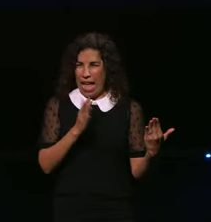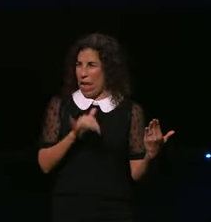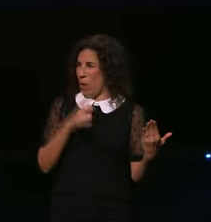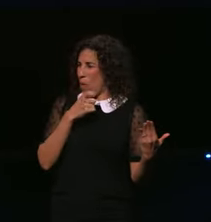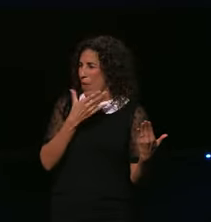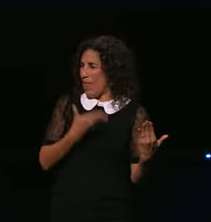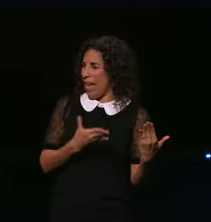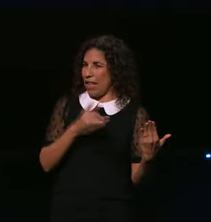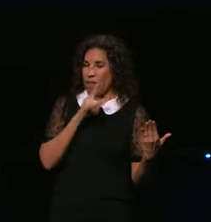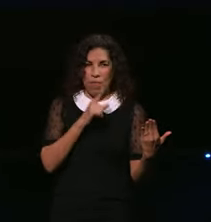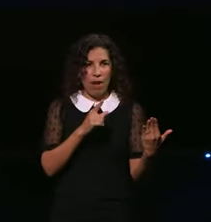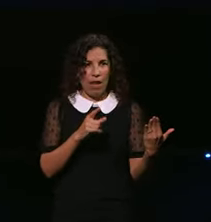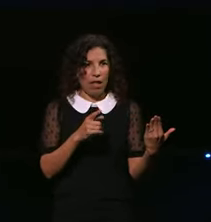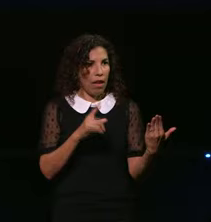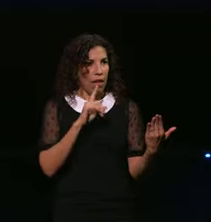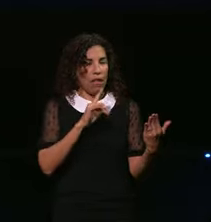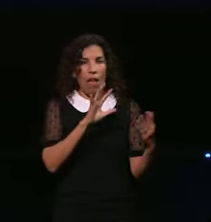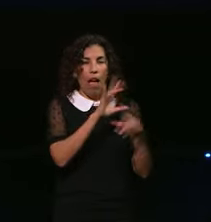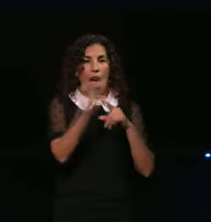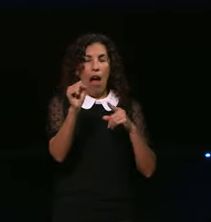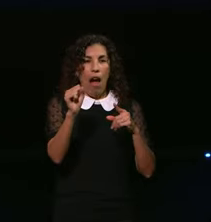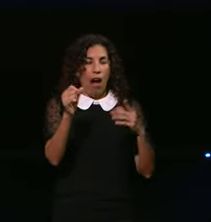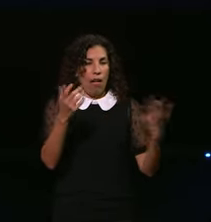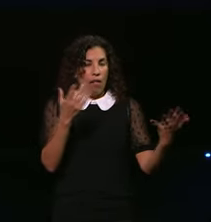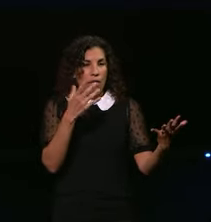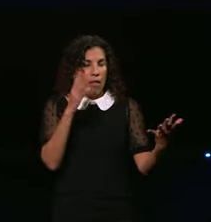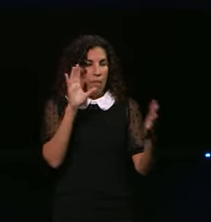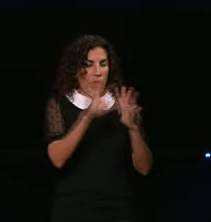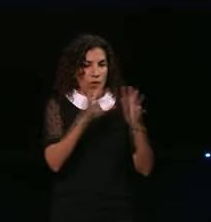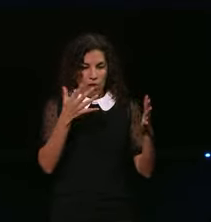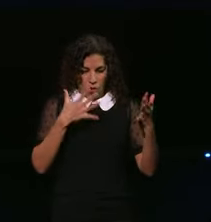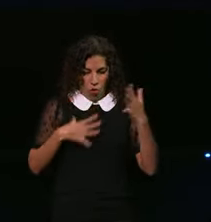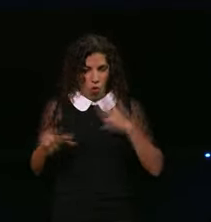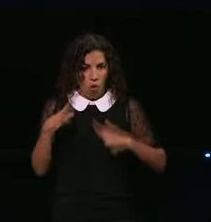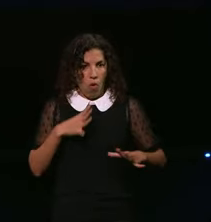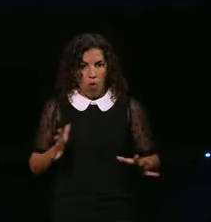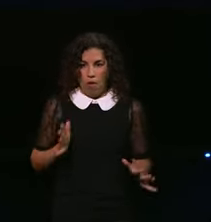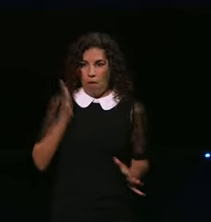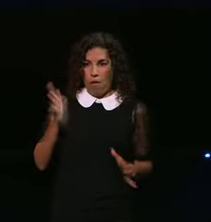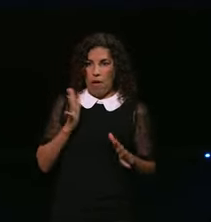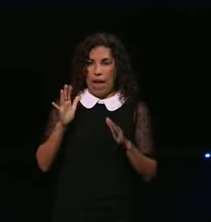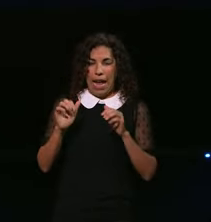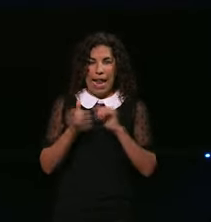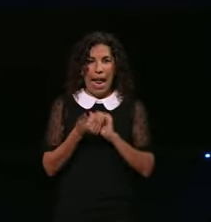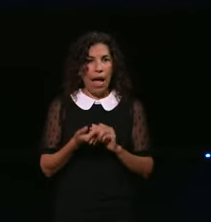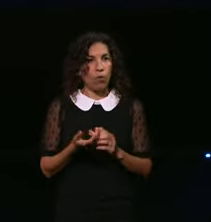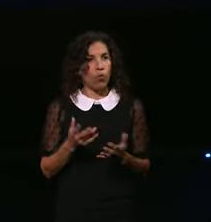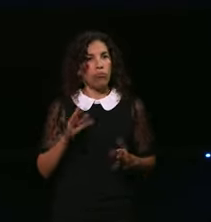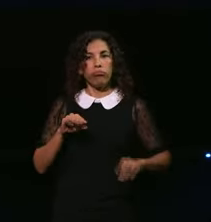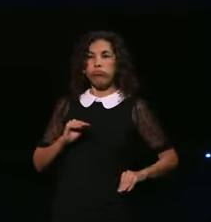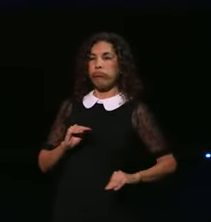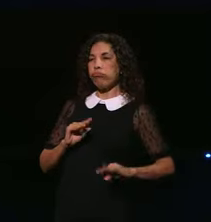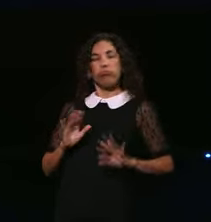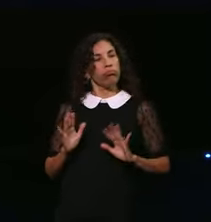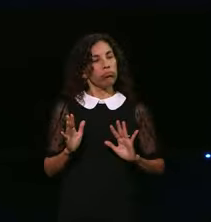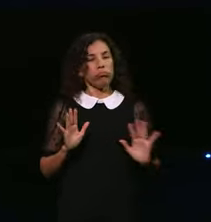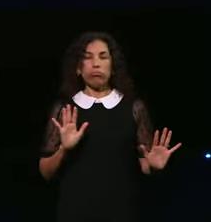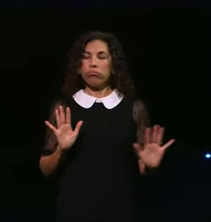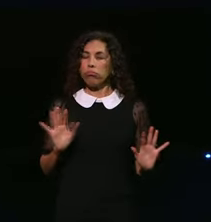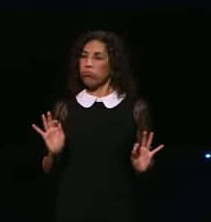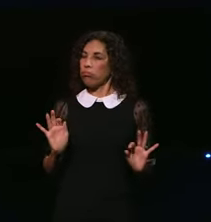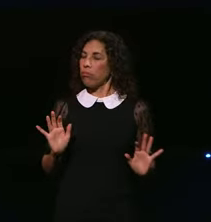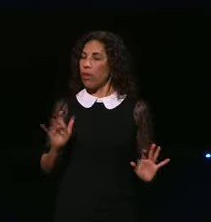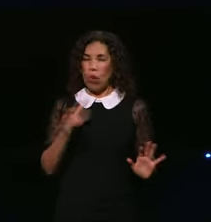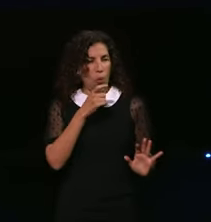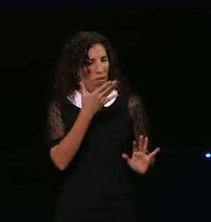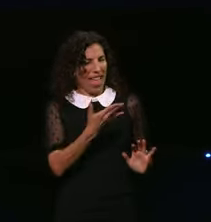like it's such an iconic look, and was greatly dressed, and he knew how to pose in a picture. And so I was wondering,